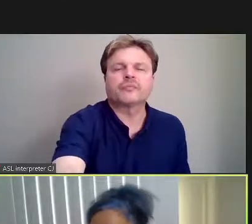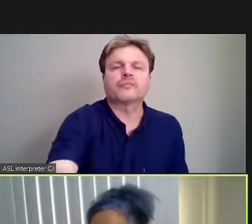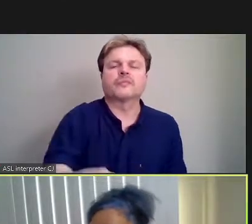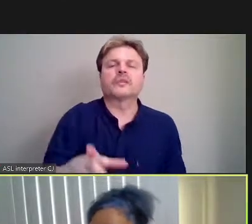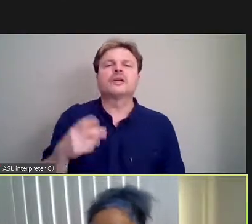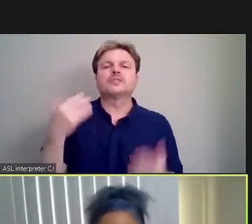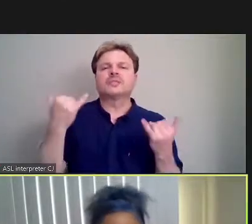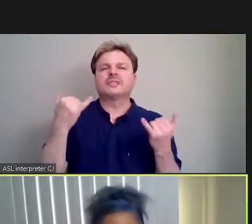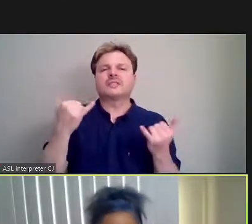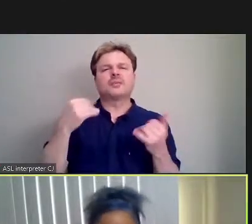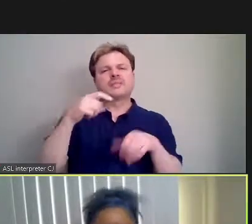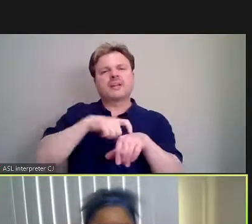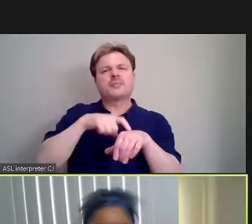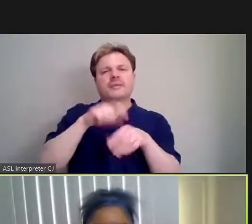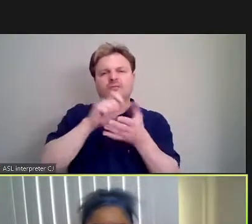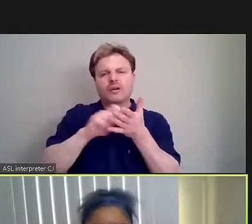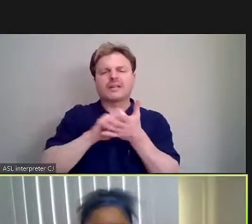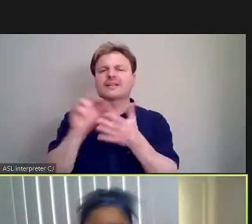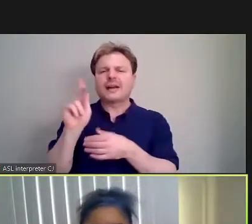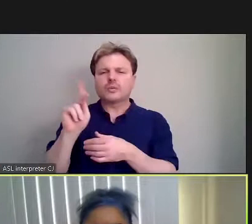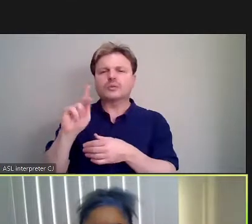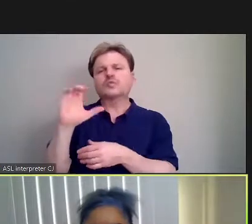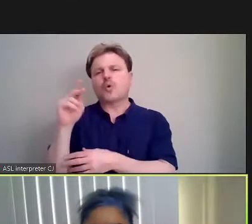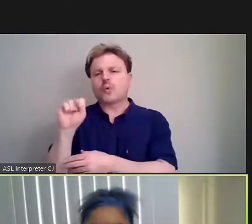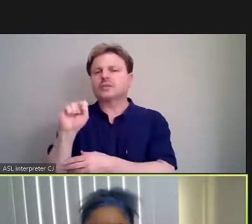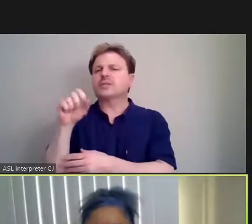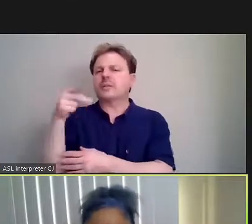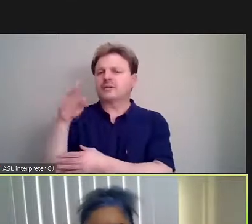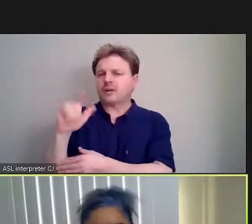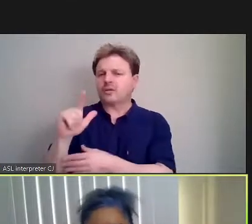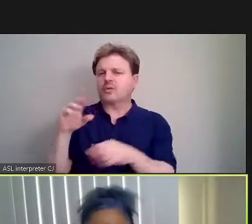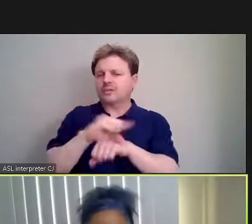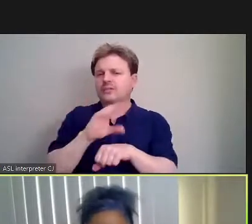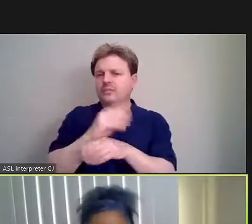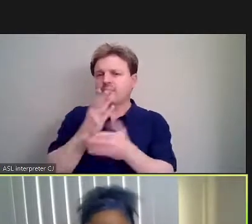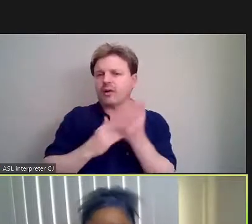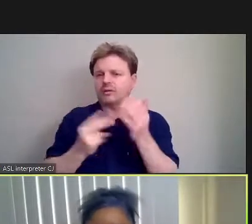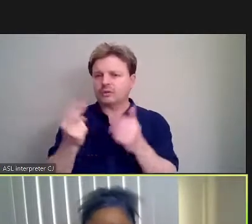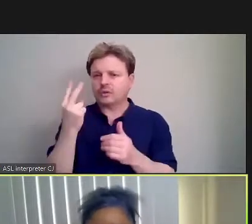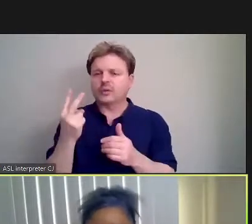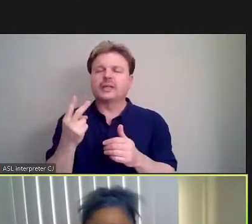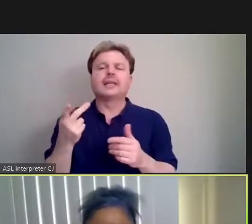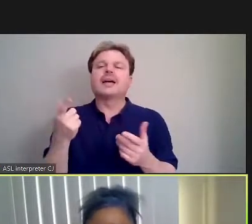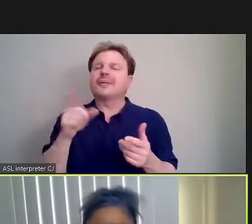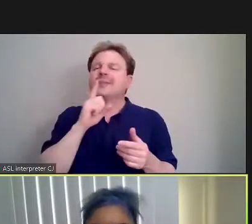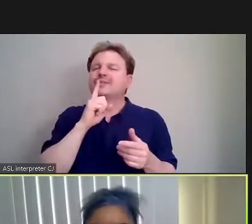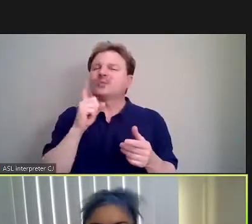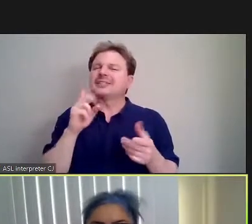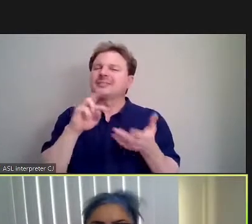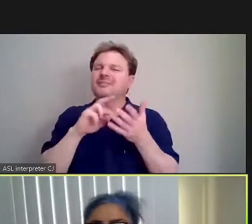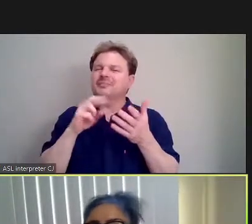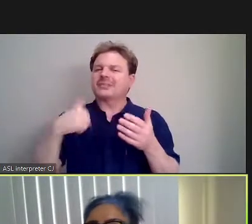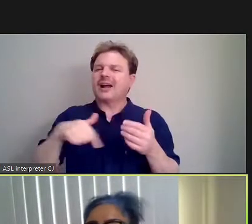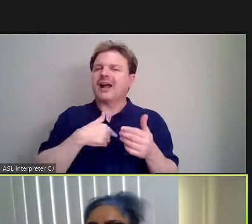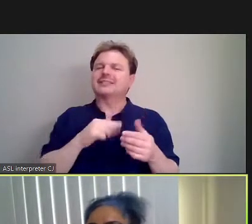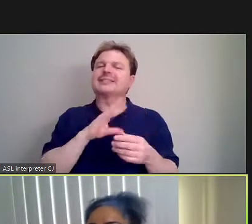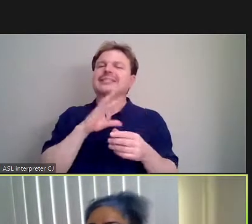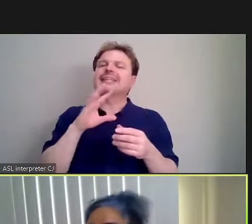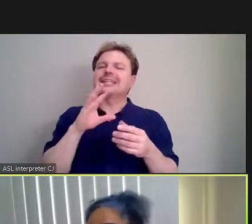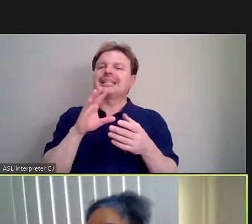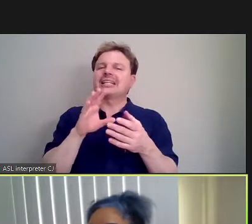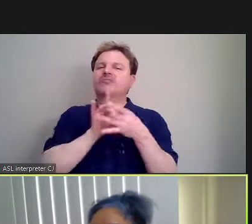Talk Part 2, although, of course, this is more of us engaging with each other.